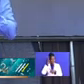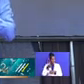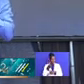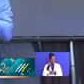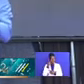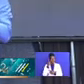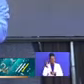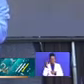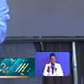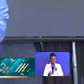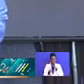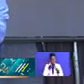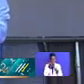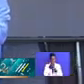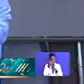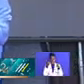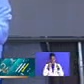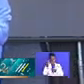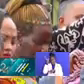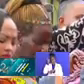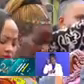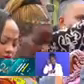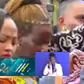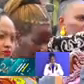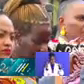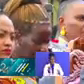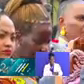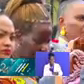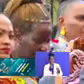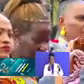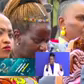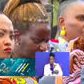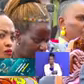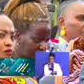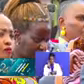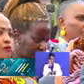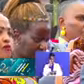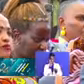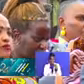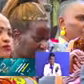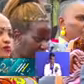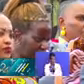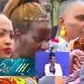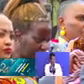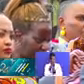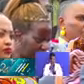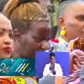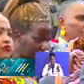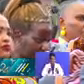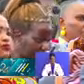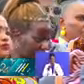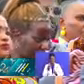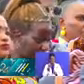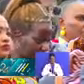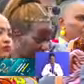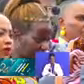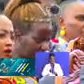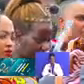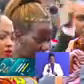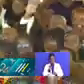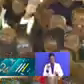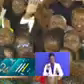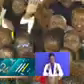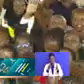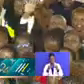your life because any evil utter speaking against you will be smashed to Pieces somebody say I receive